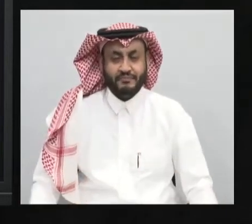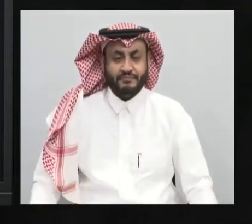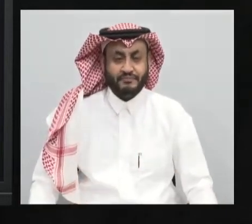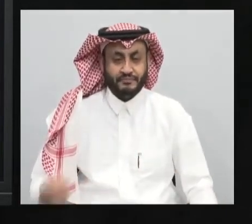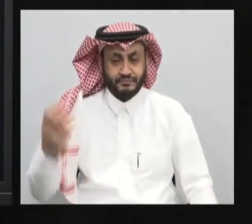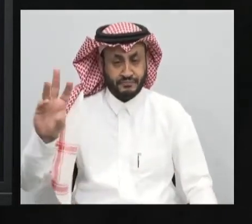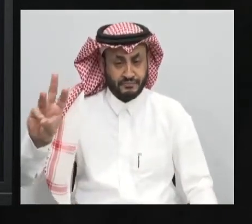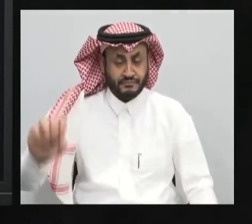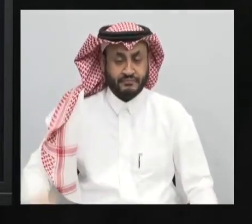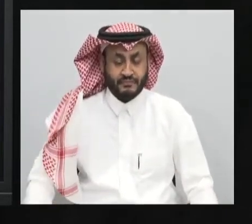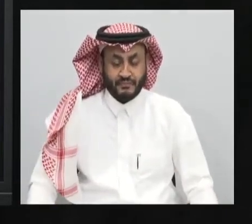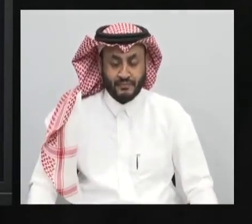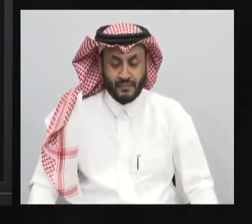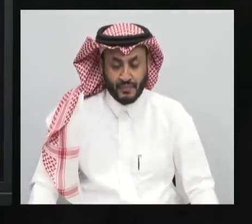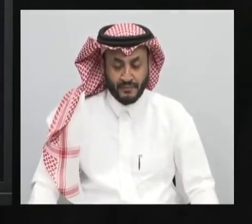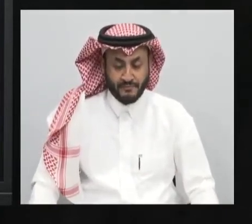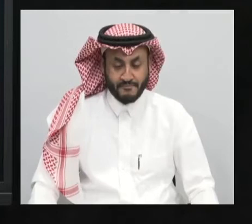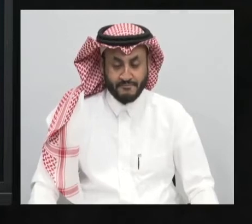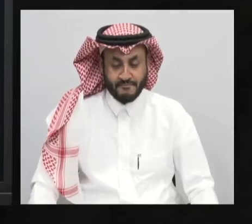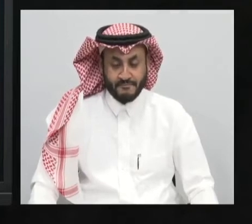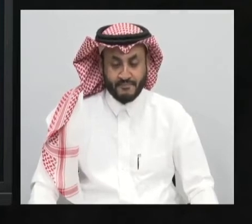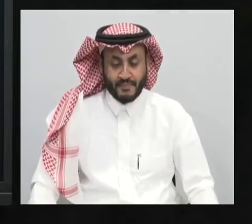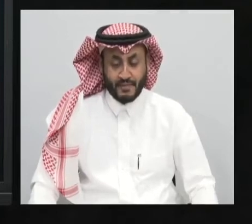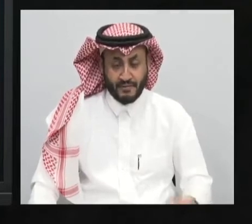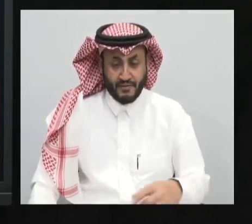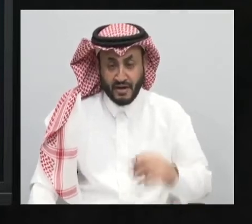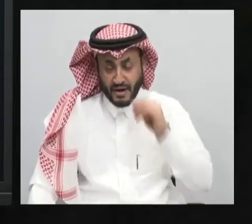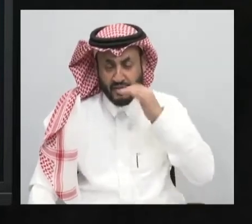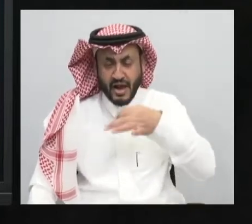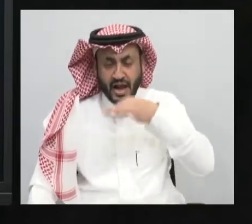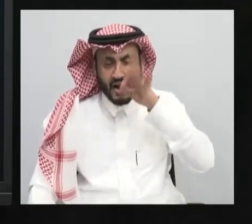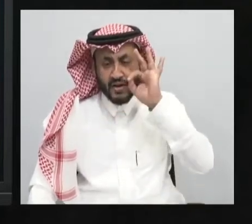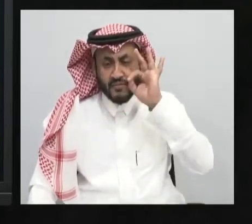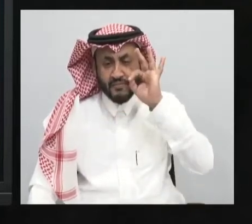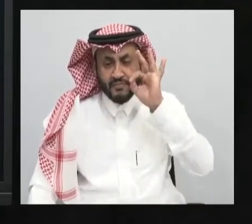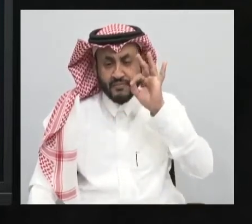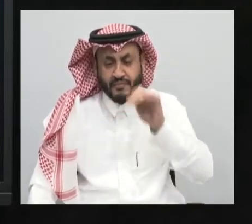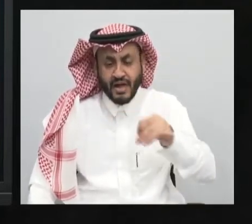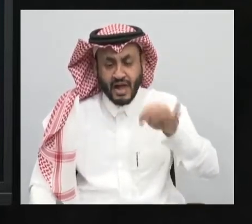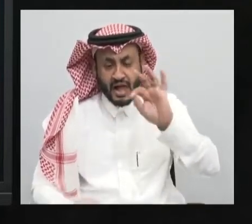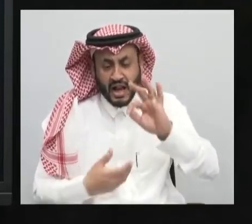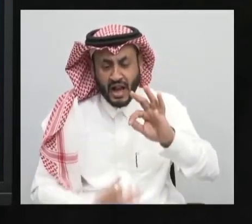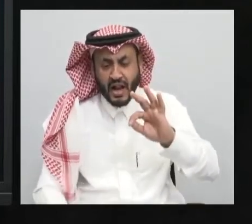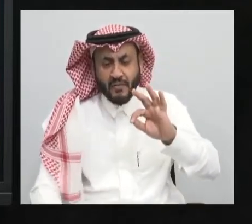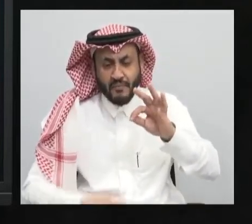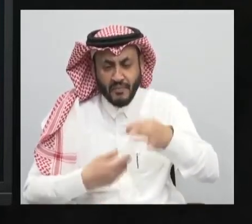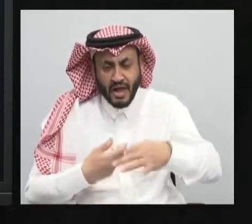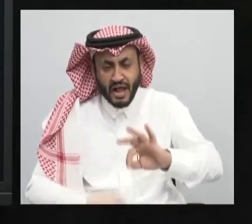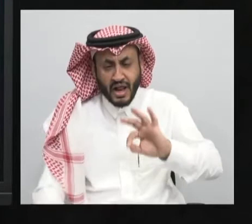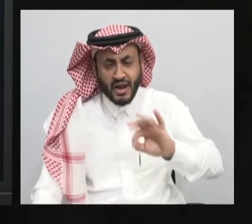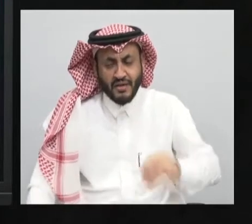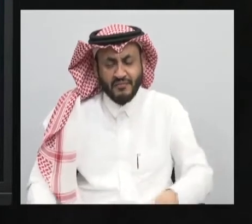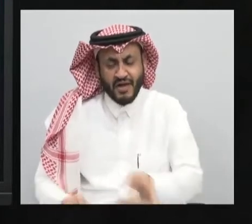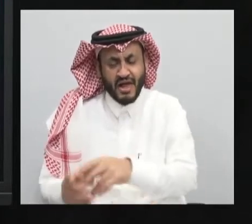these pictures I have for you. And we have a man drinking coffee and he spilled the coffee on